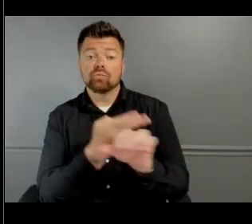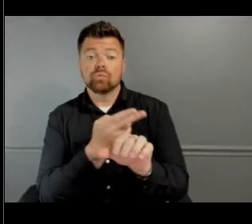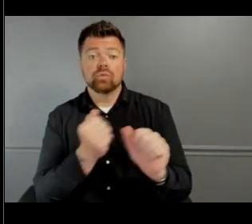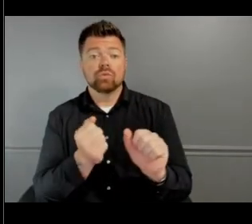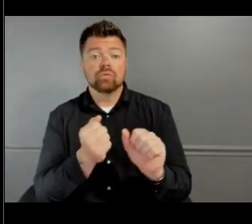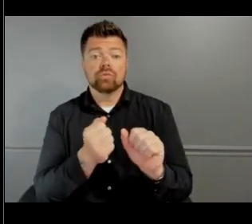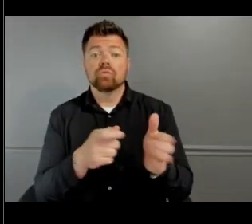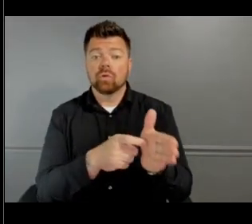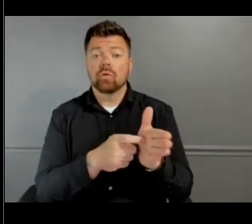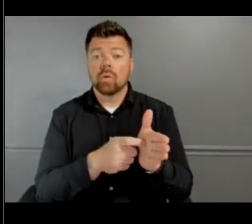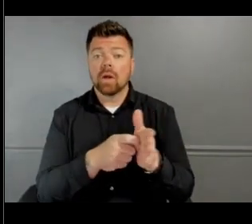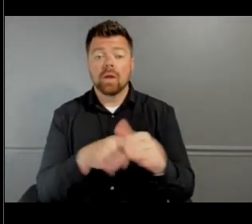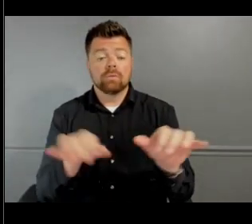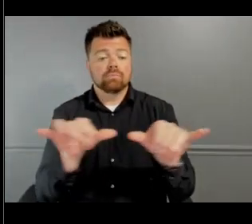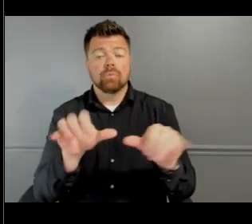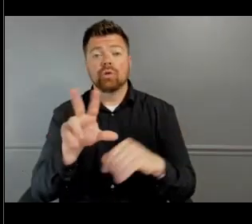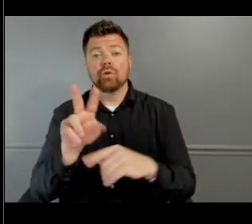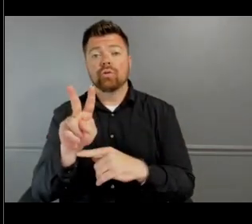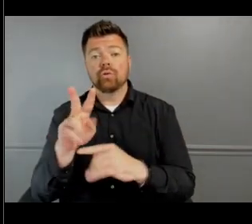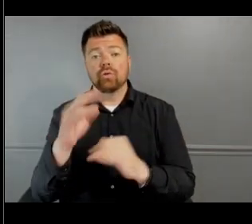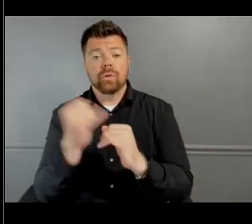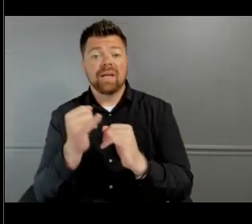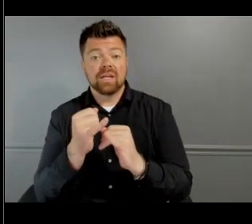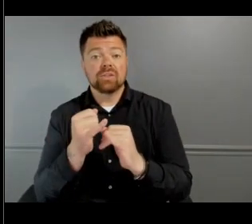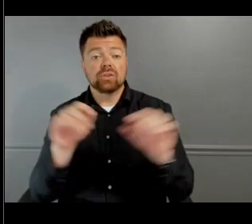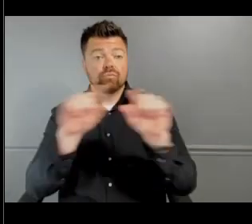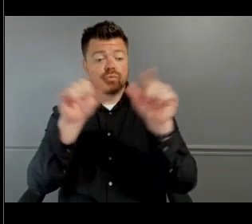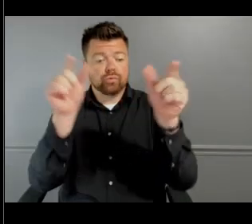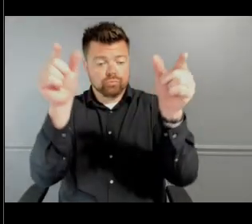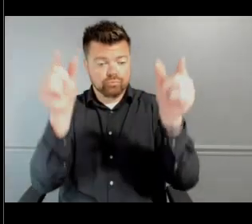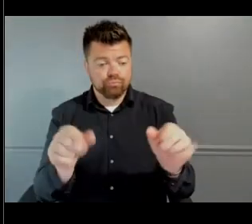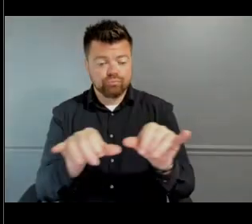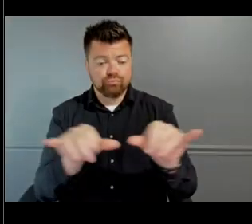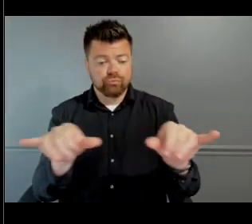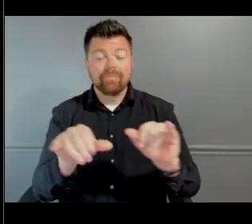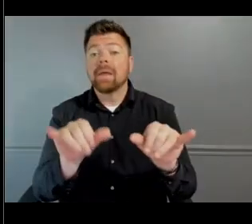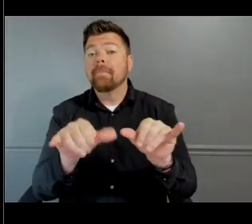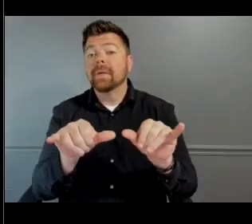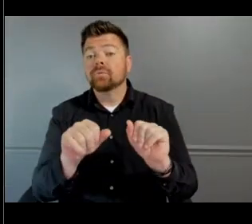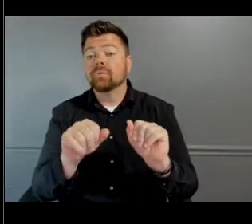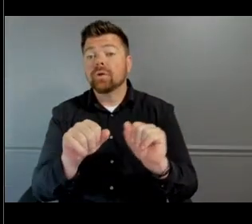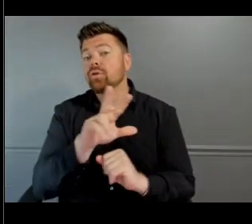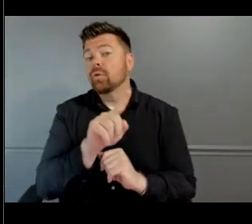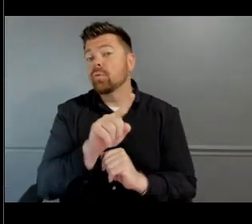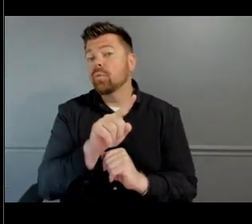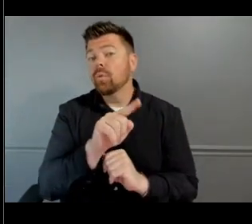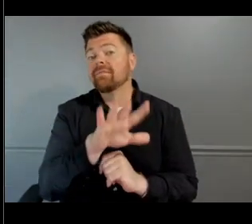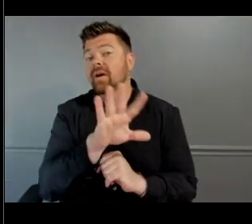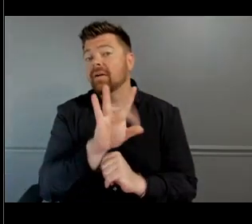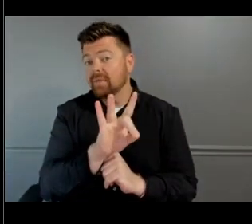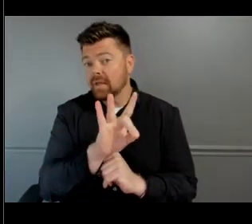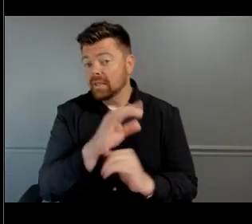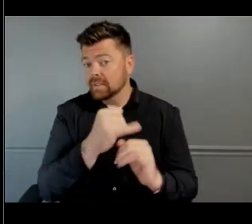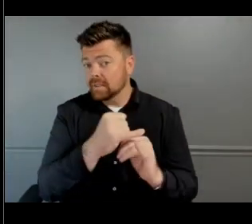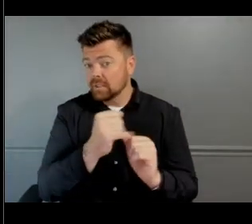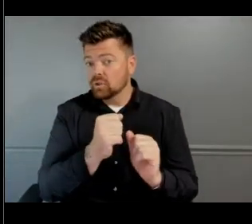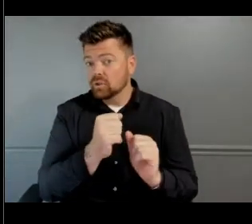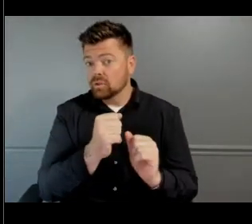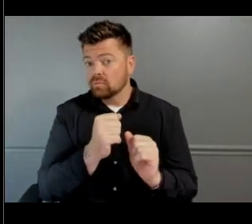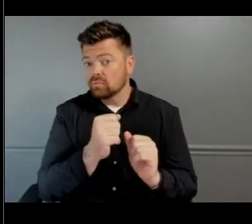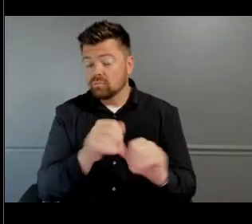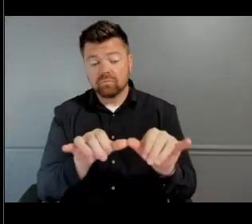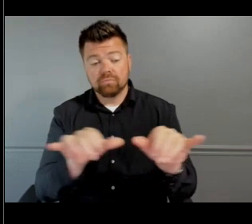nominal 32-inch door width that measures between 31 5/8 of an inch